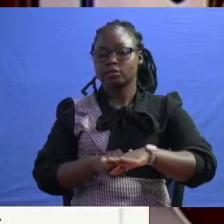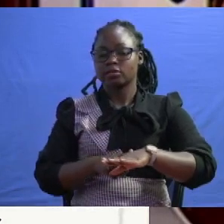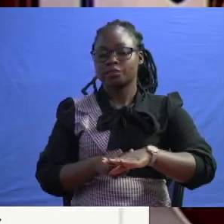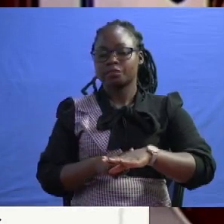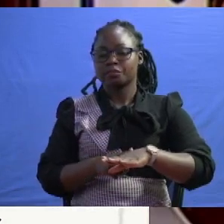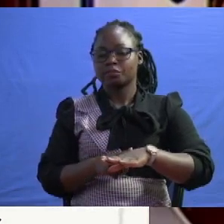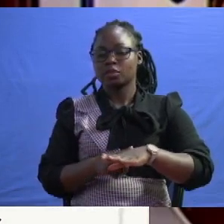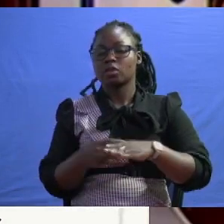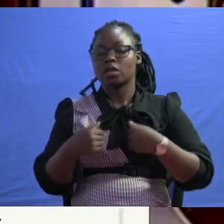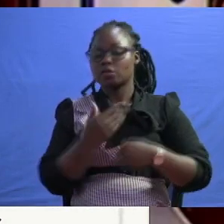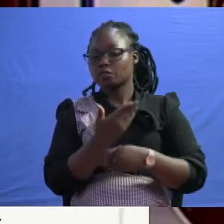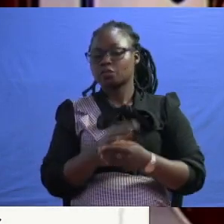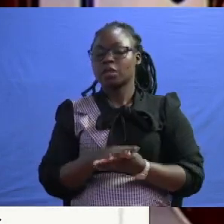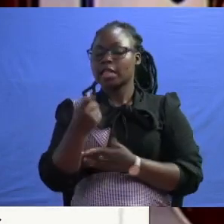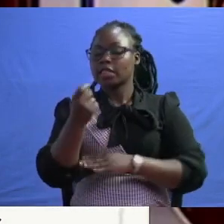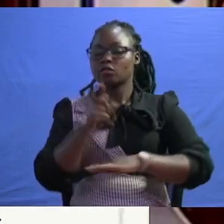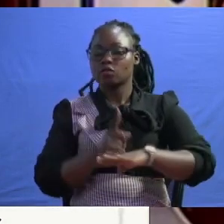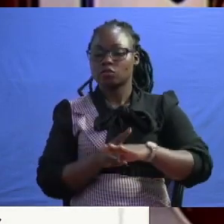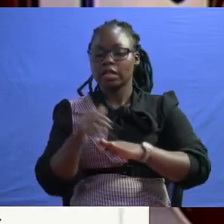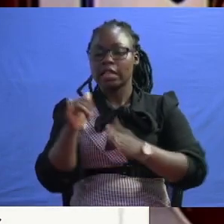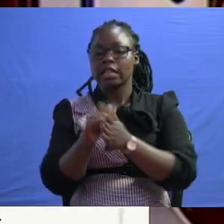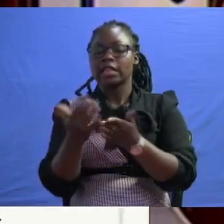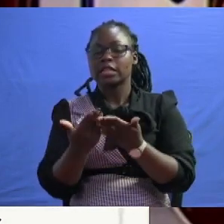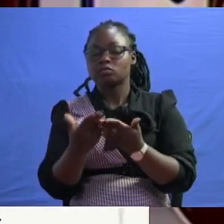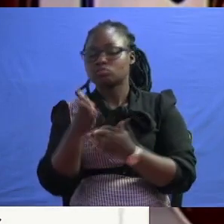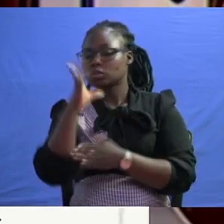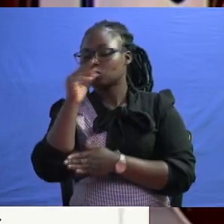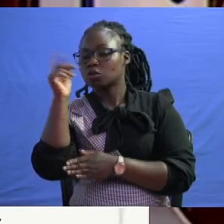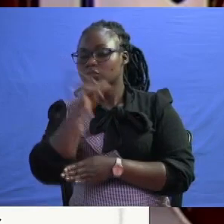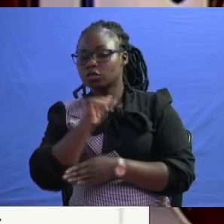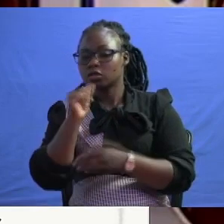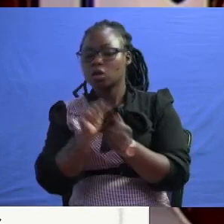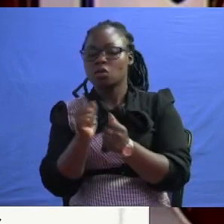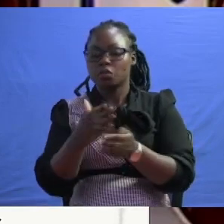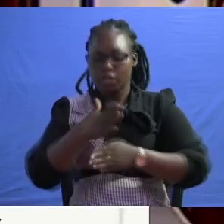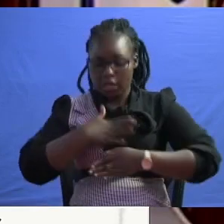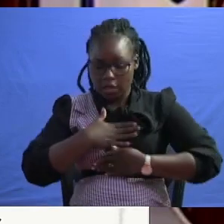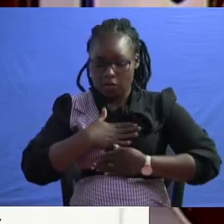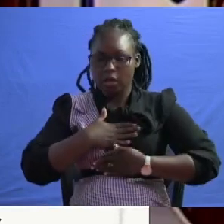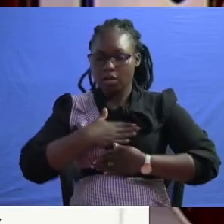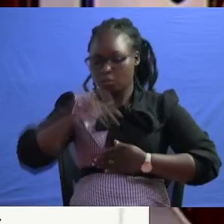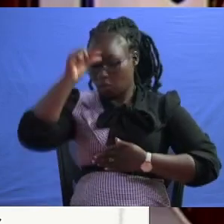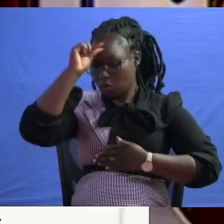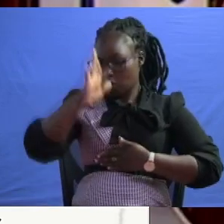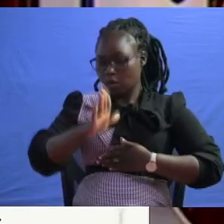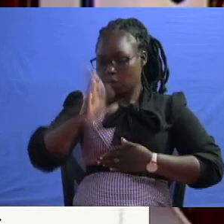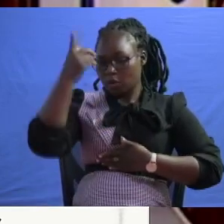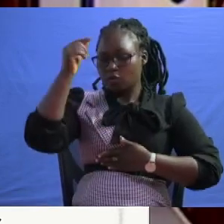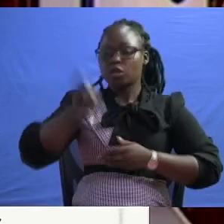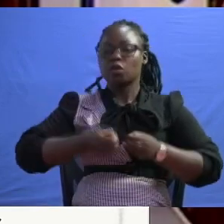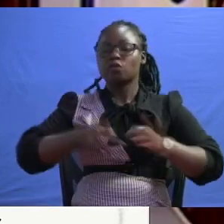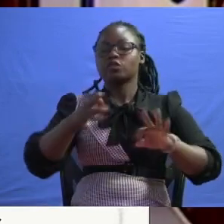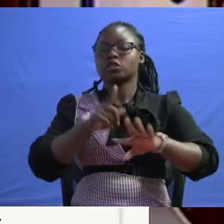beyond five. The few times that we have spoken with His Excellency, the Deputy Governor, is during official